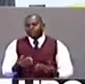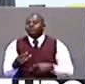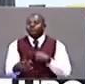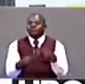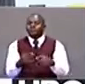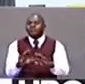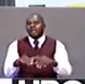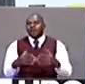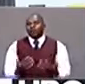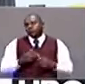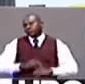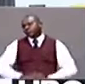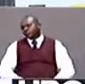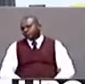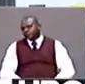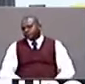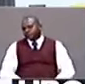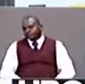proceed?